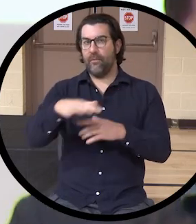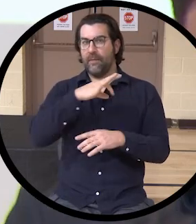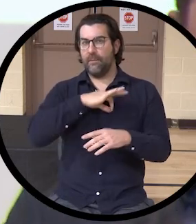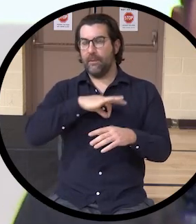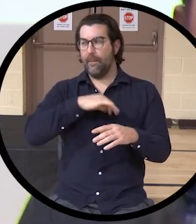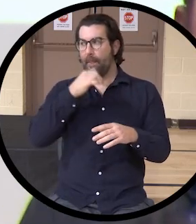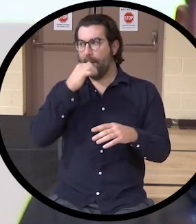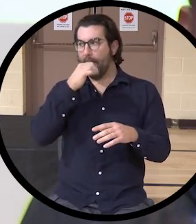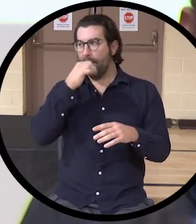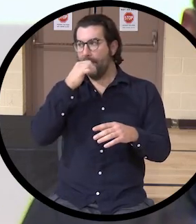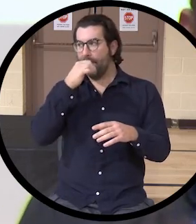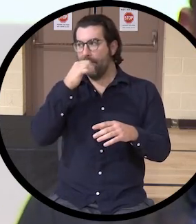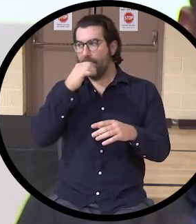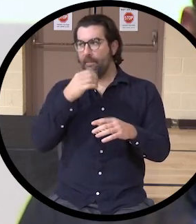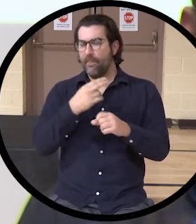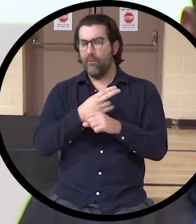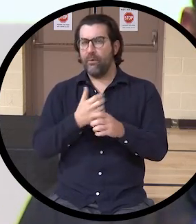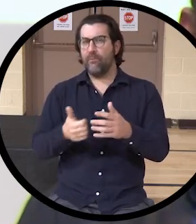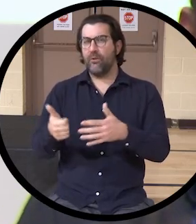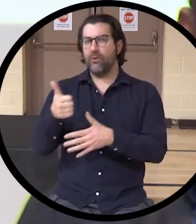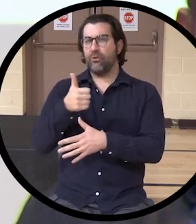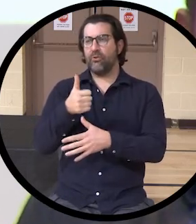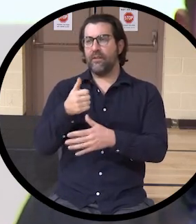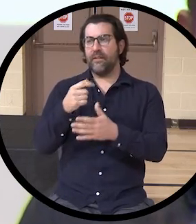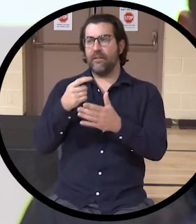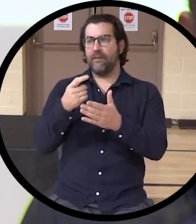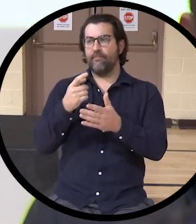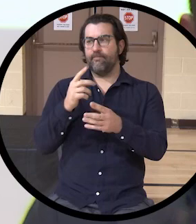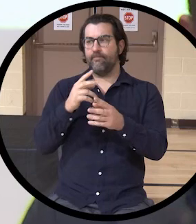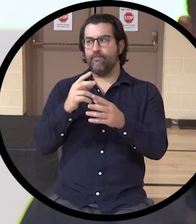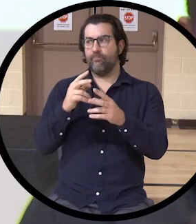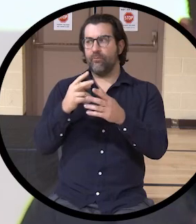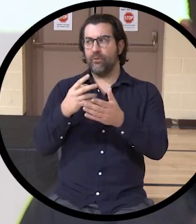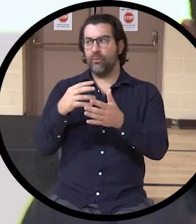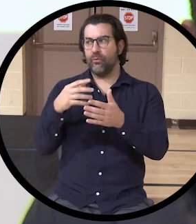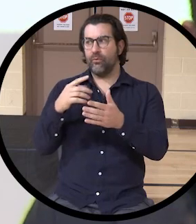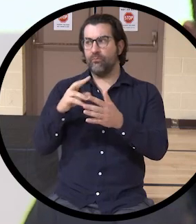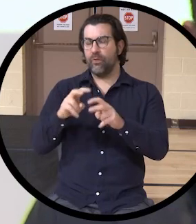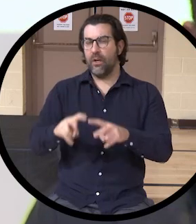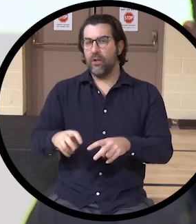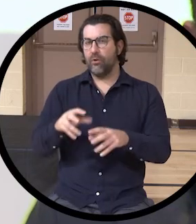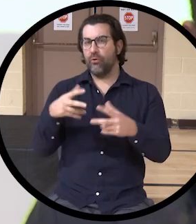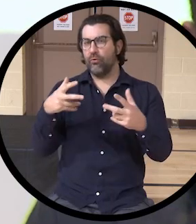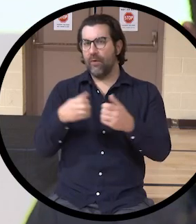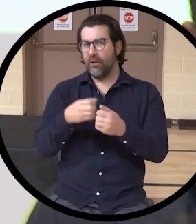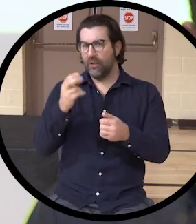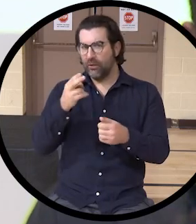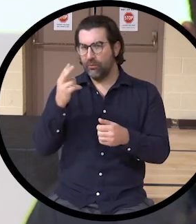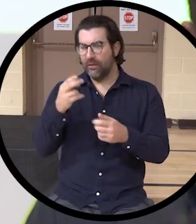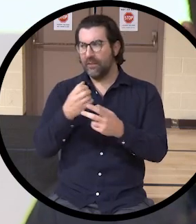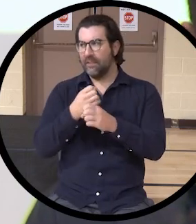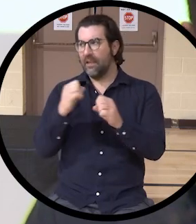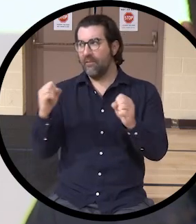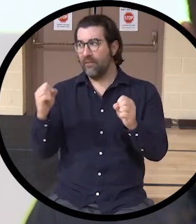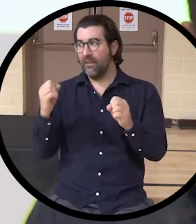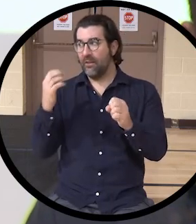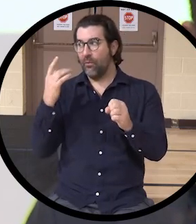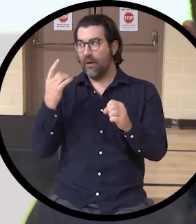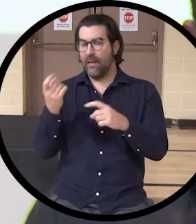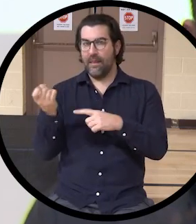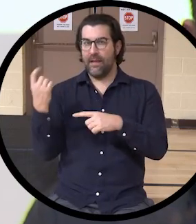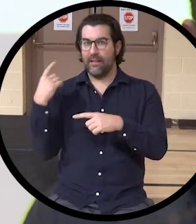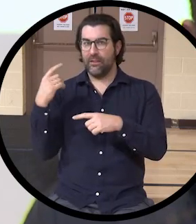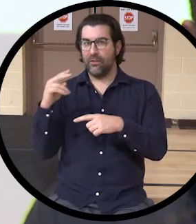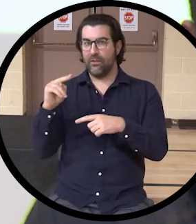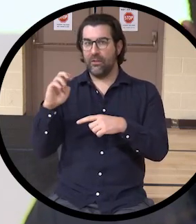use prioritization that mostly looks at crash history and safety. And that's why, as a comparison, Negley got improved last year. There had